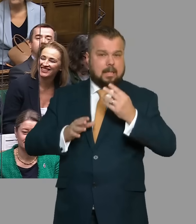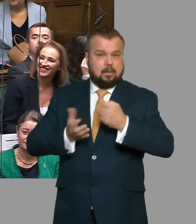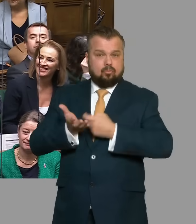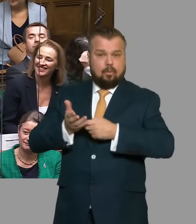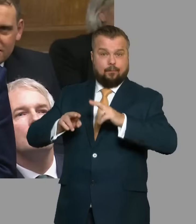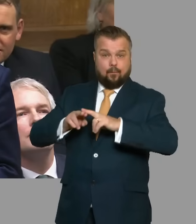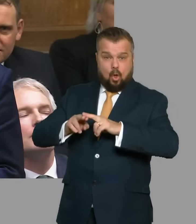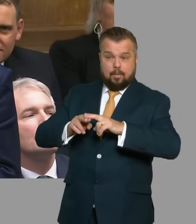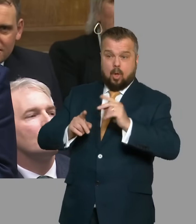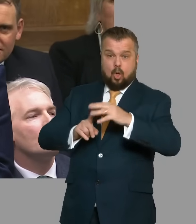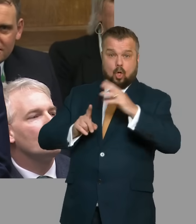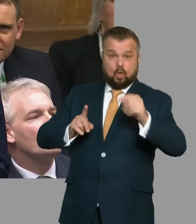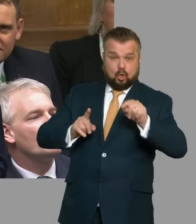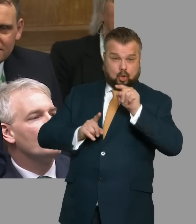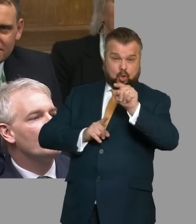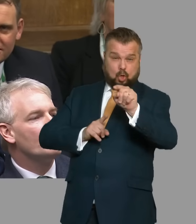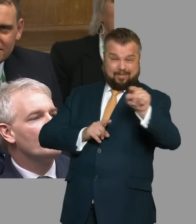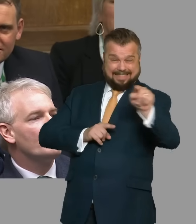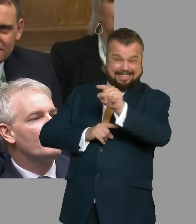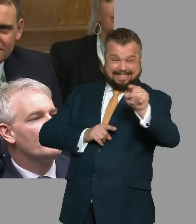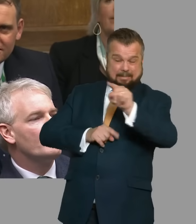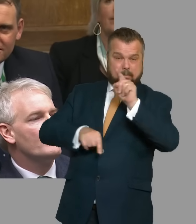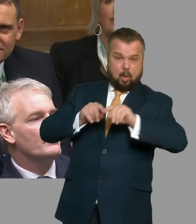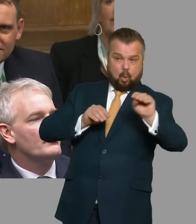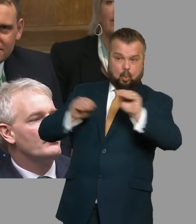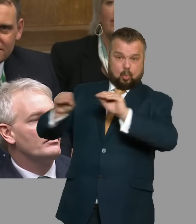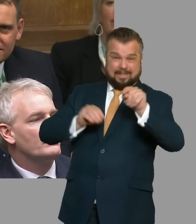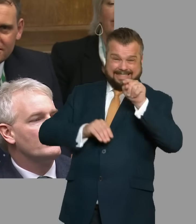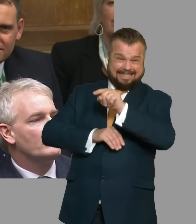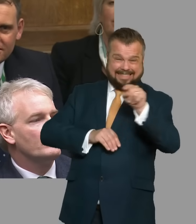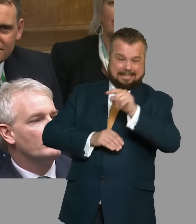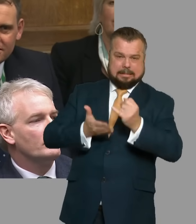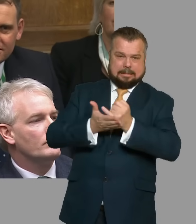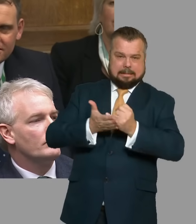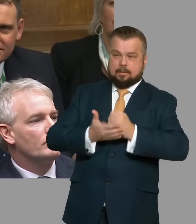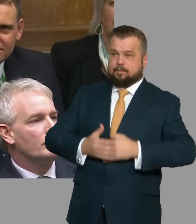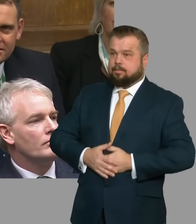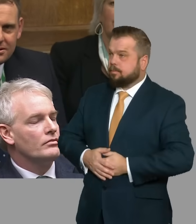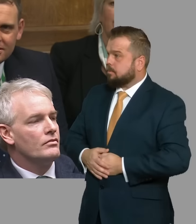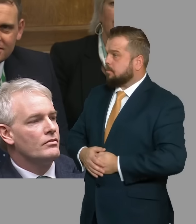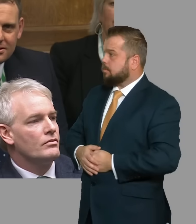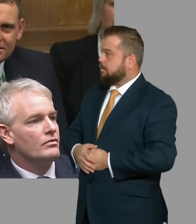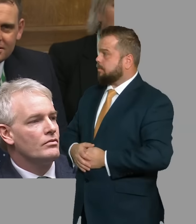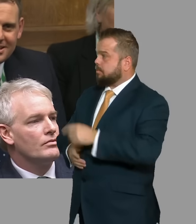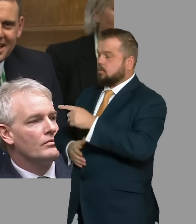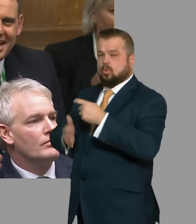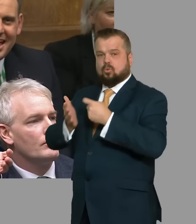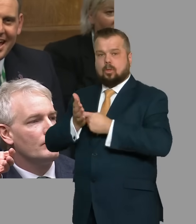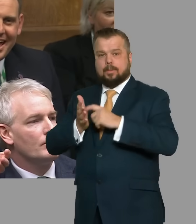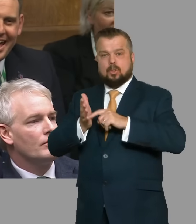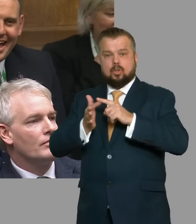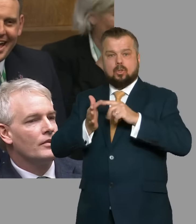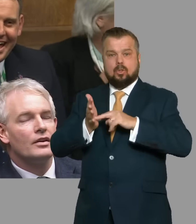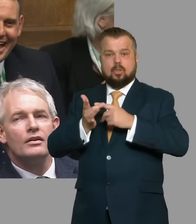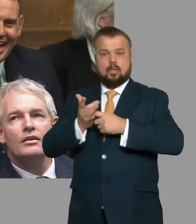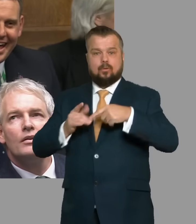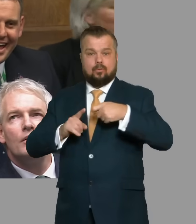Mr Speaker, one of the last meetings that I took as Shadow Justice Secretary